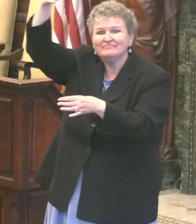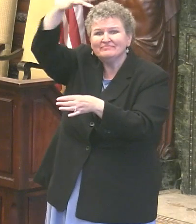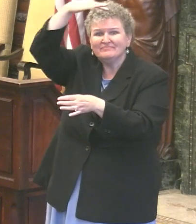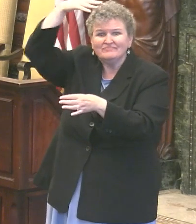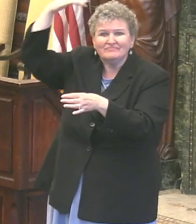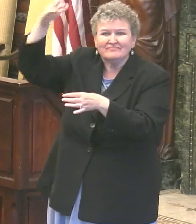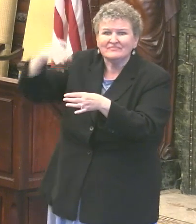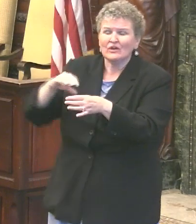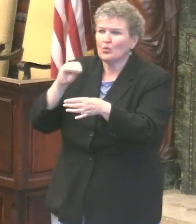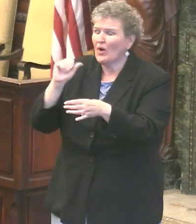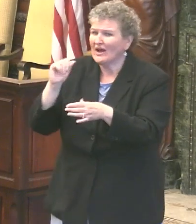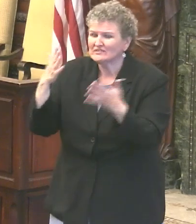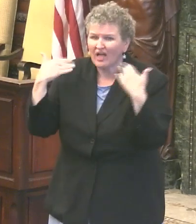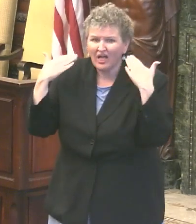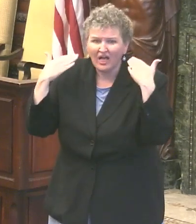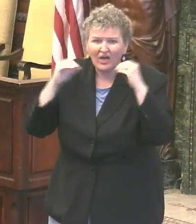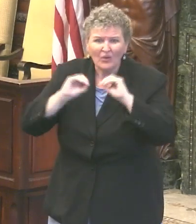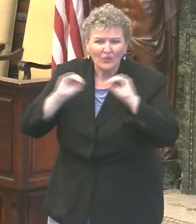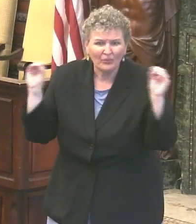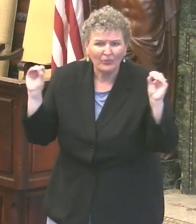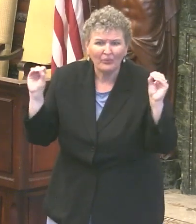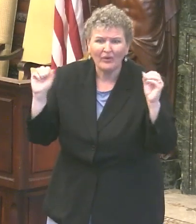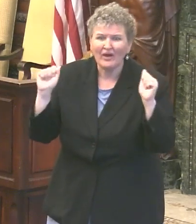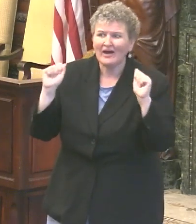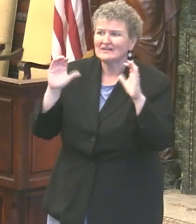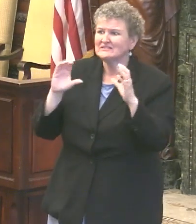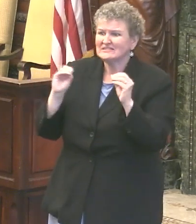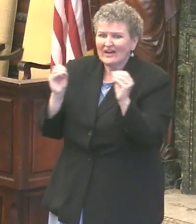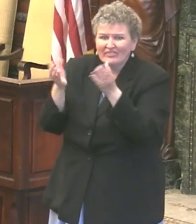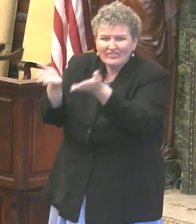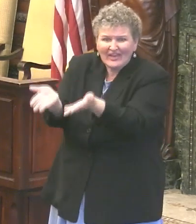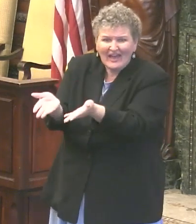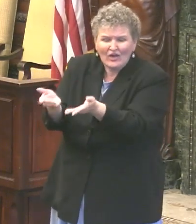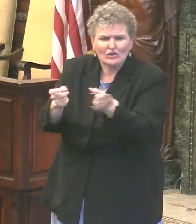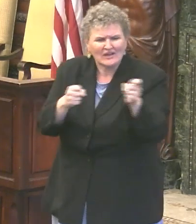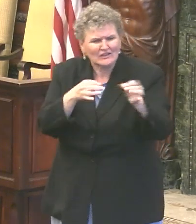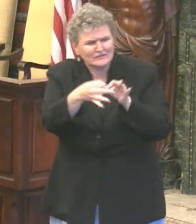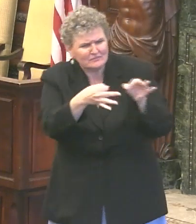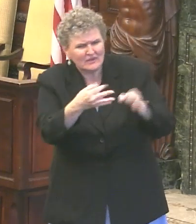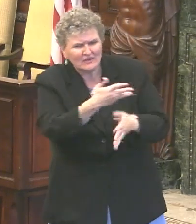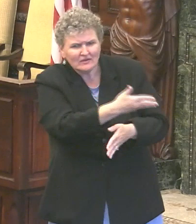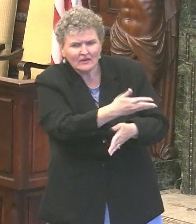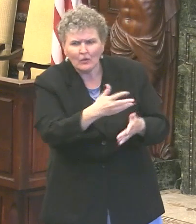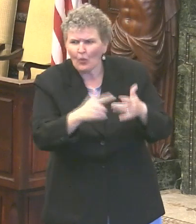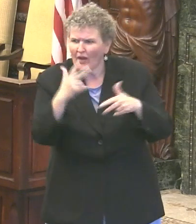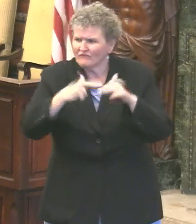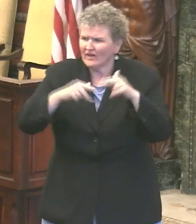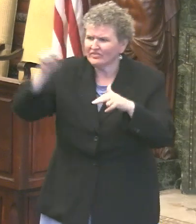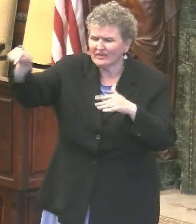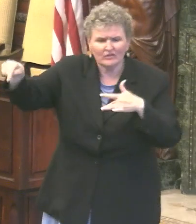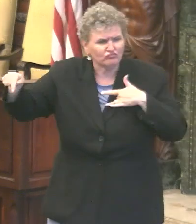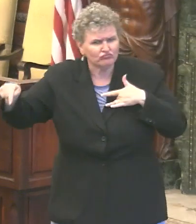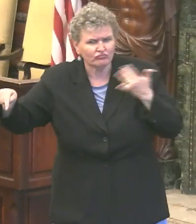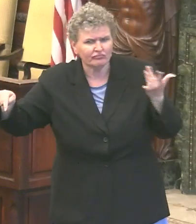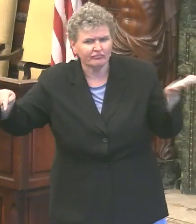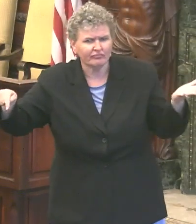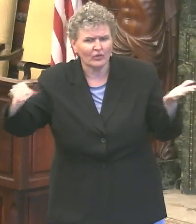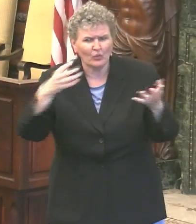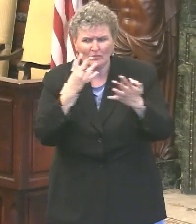and related issues. Can you speak a little bit about the conditions at the facility that the prisoners who tested positive were moved